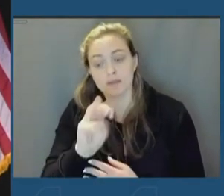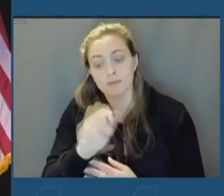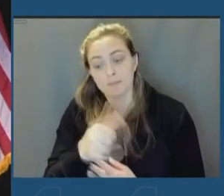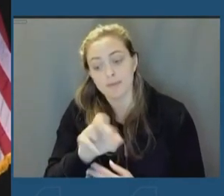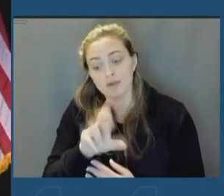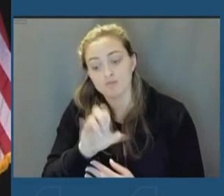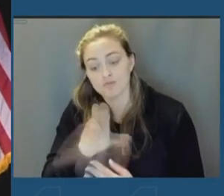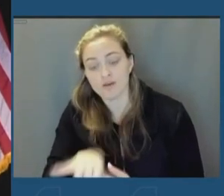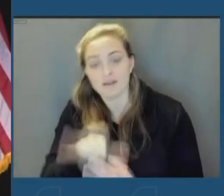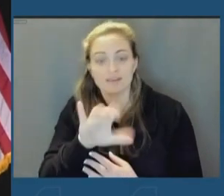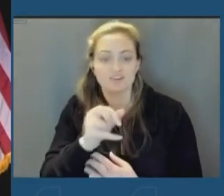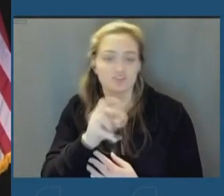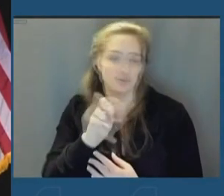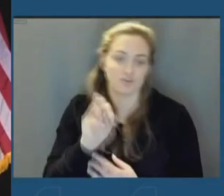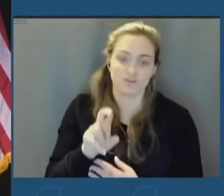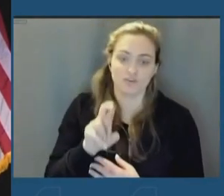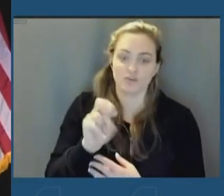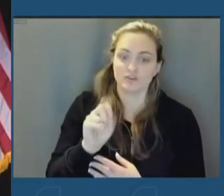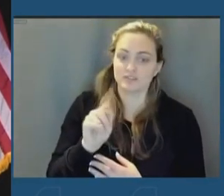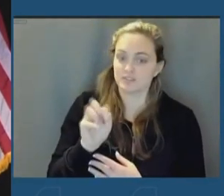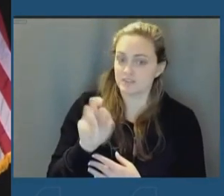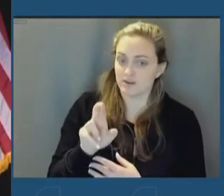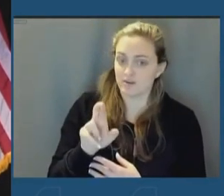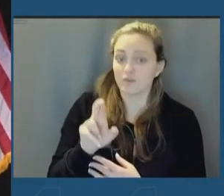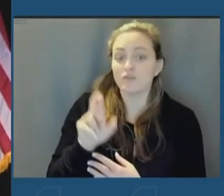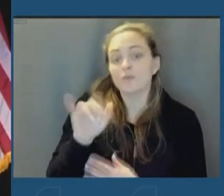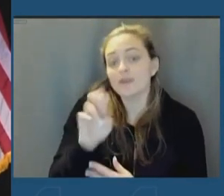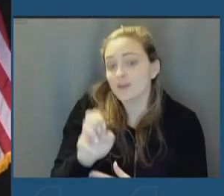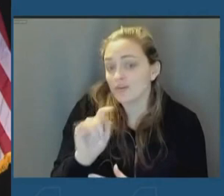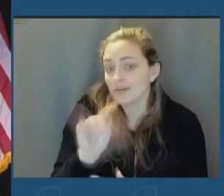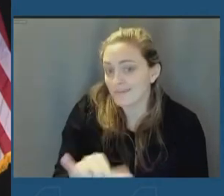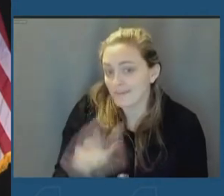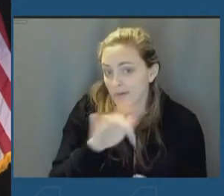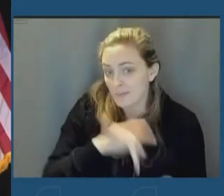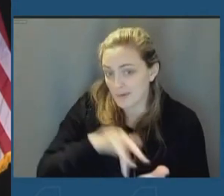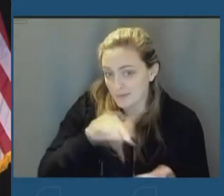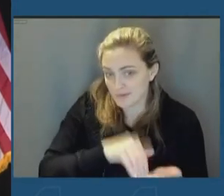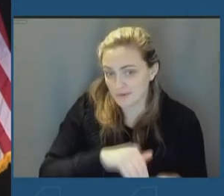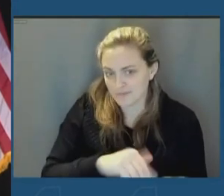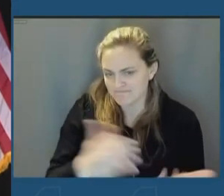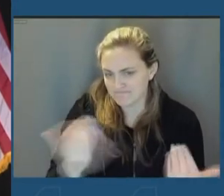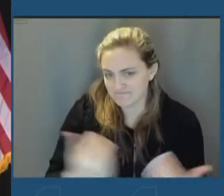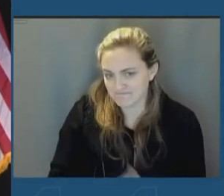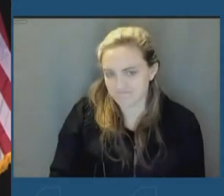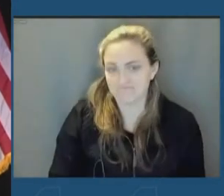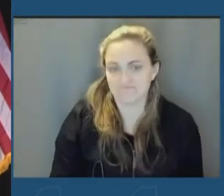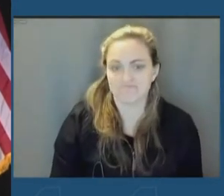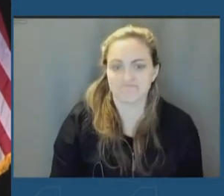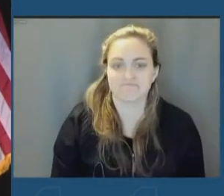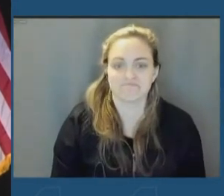Snyder from the Erie County Medical Center. Please come forward.